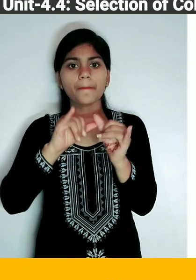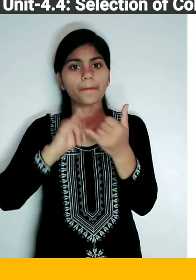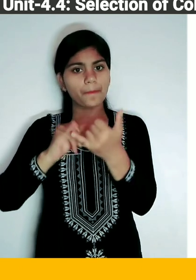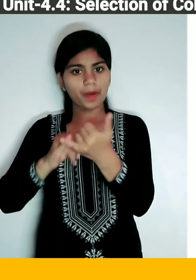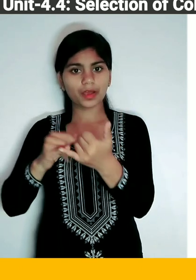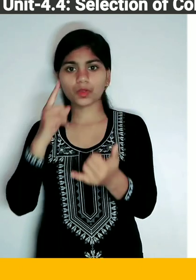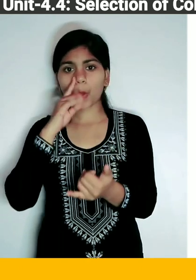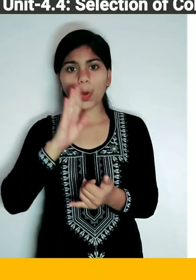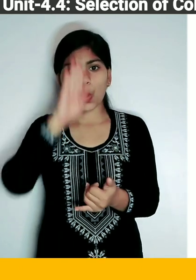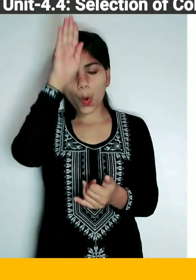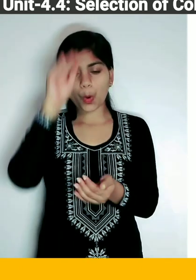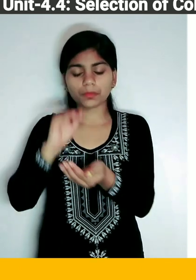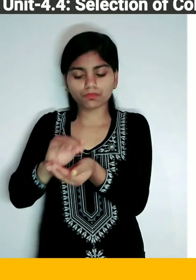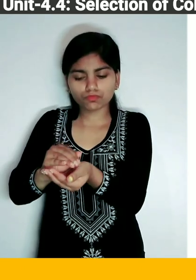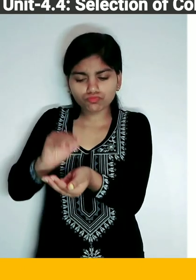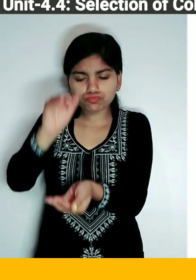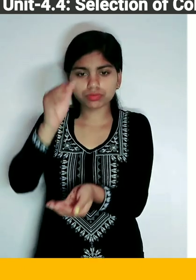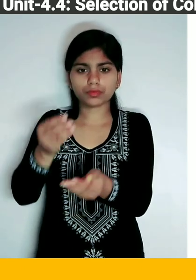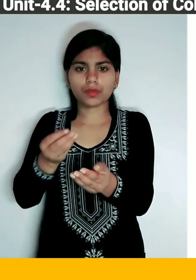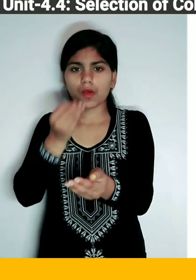of breeder colony,